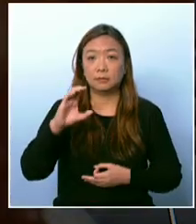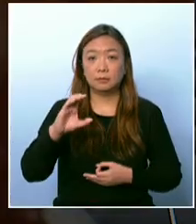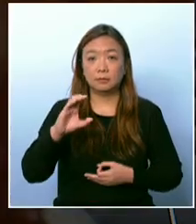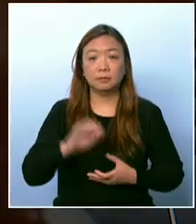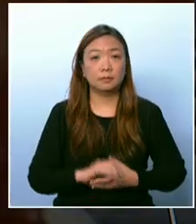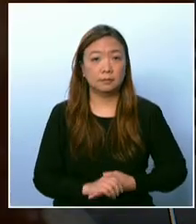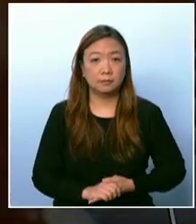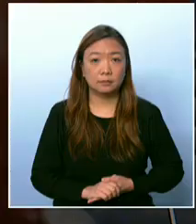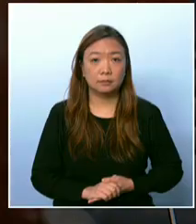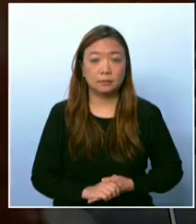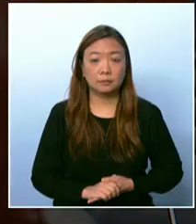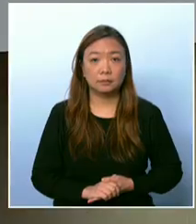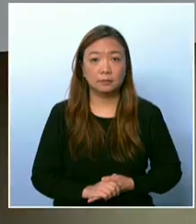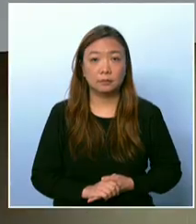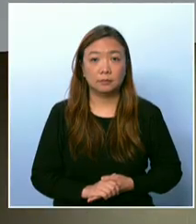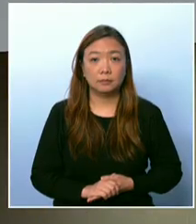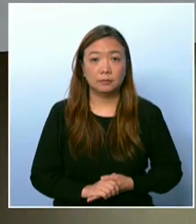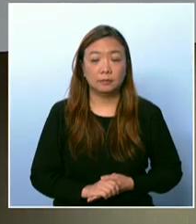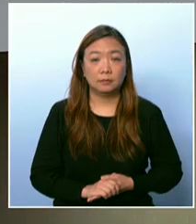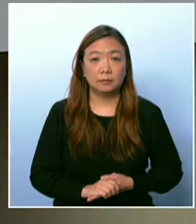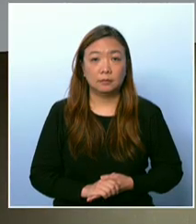Ronick Chan.